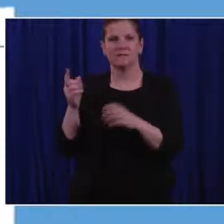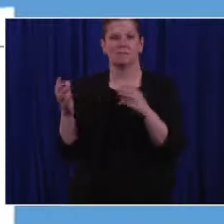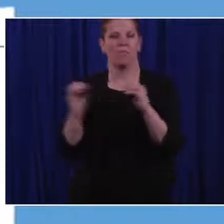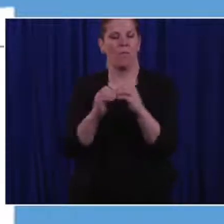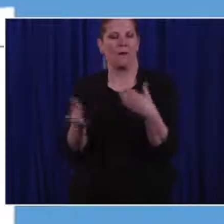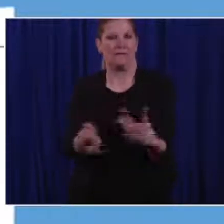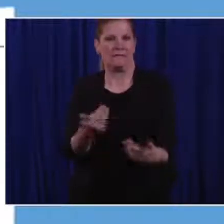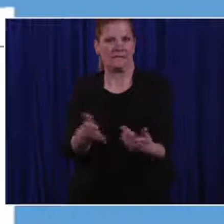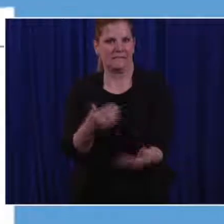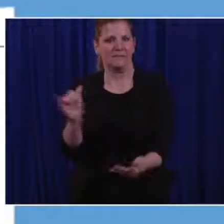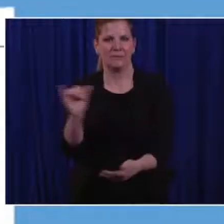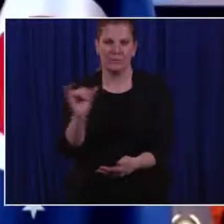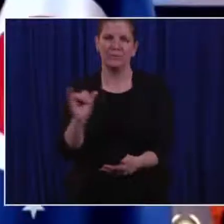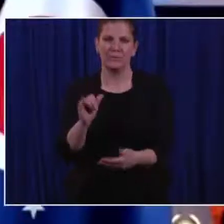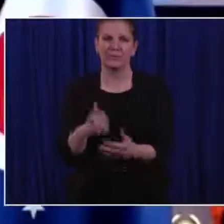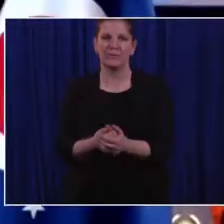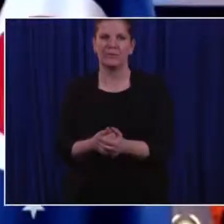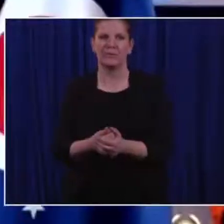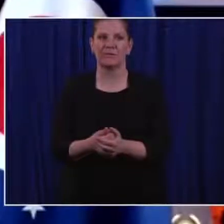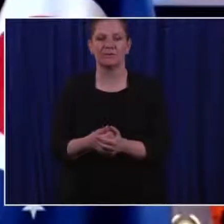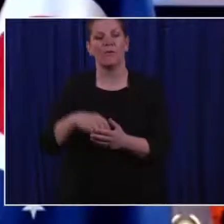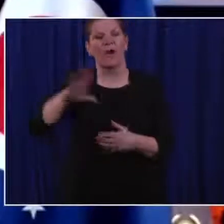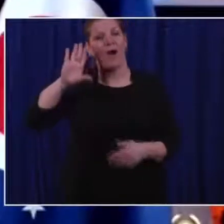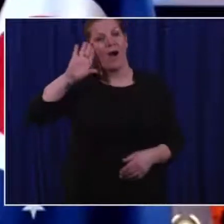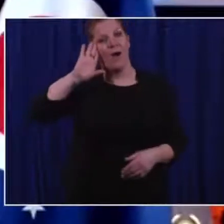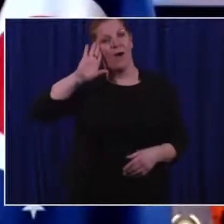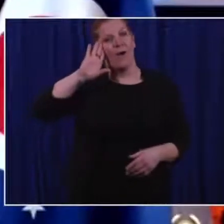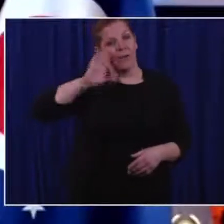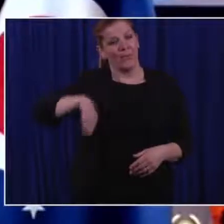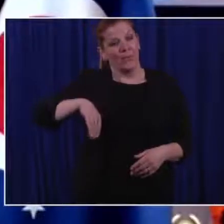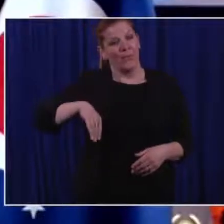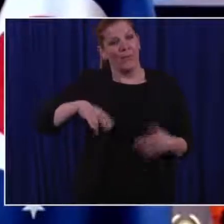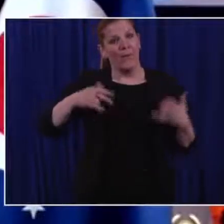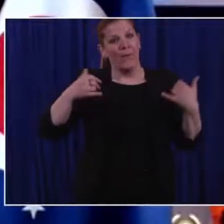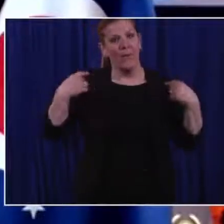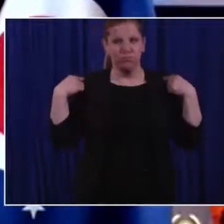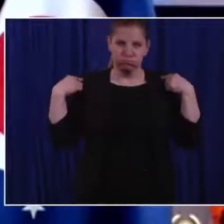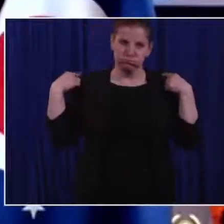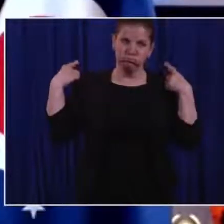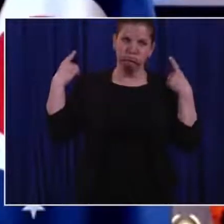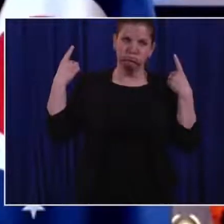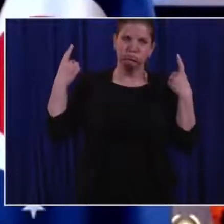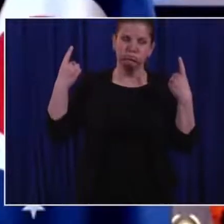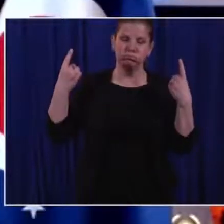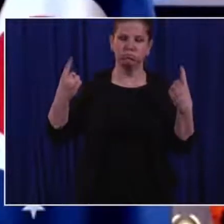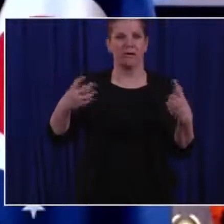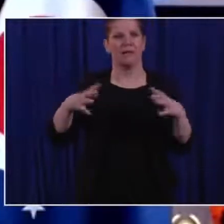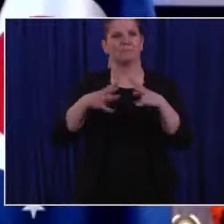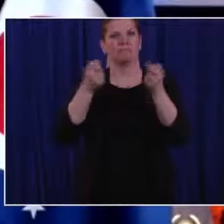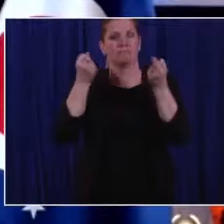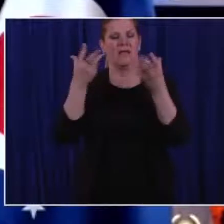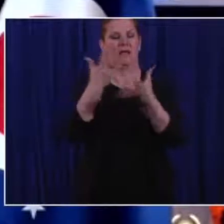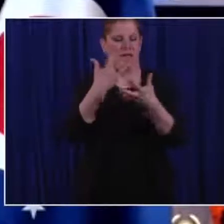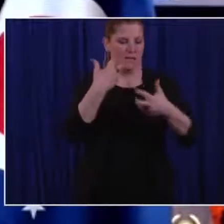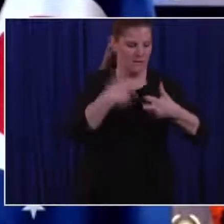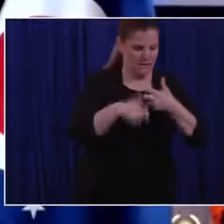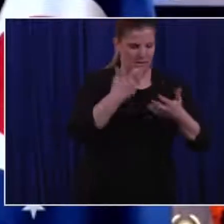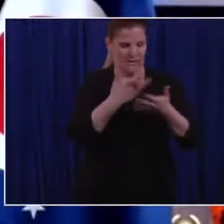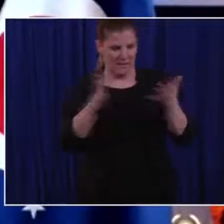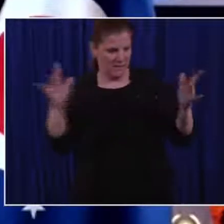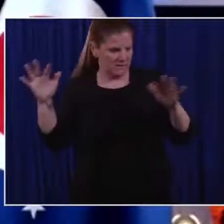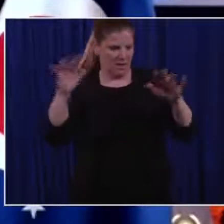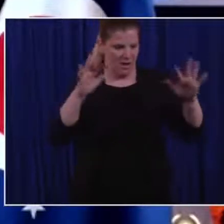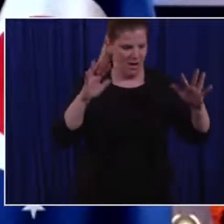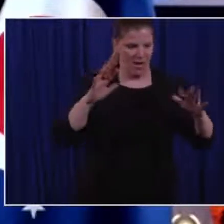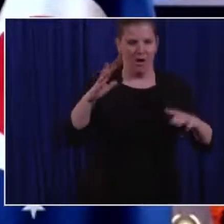the final sprint toward the end of what we're trying to accomplish here with the virus. And I can tell